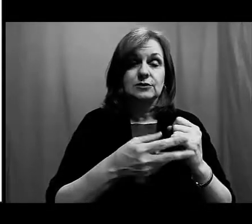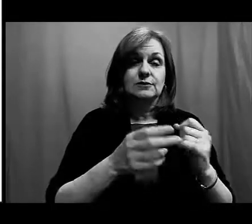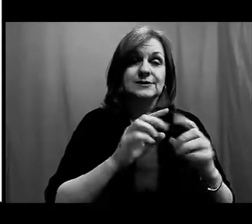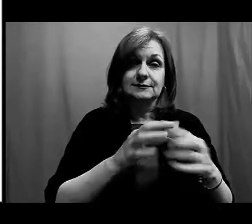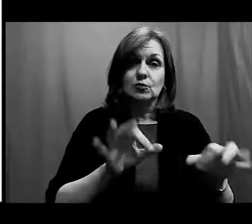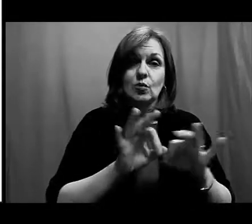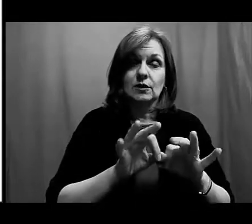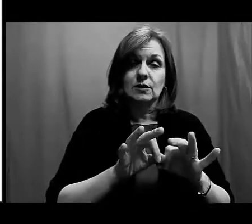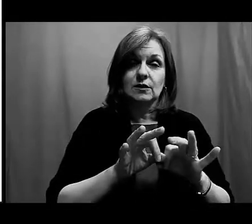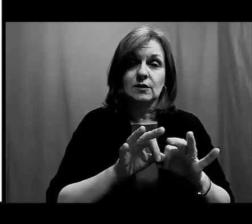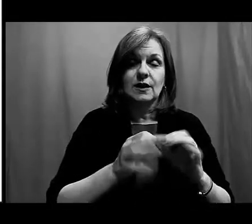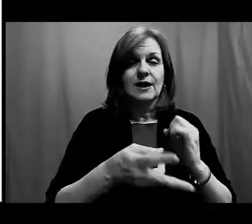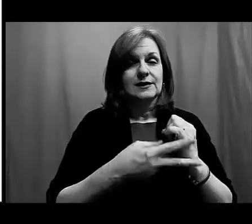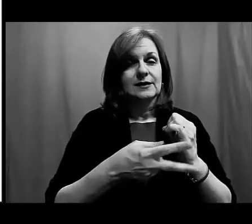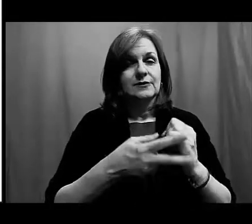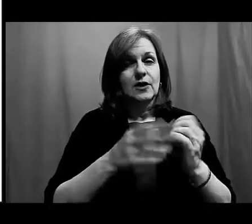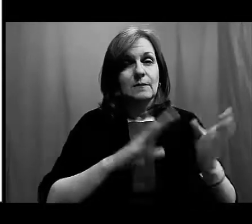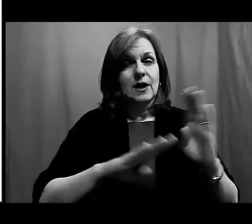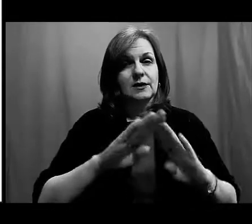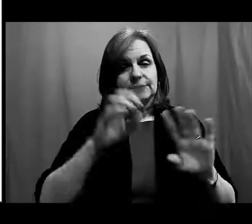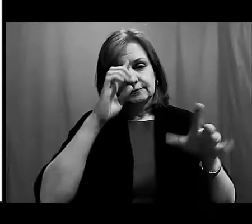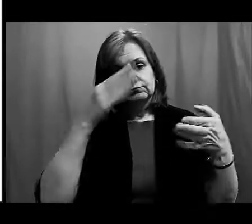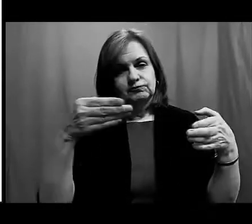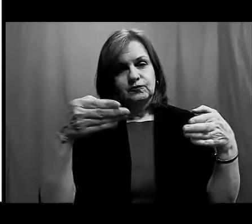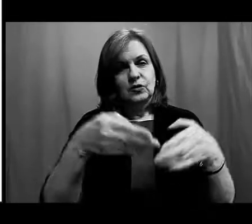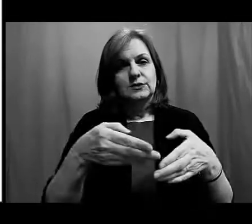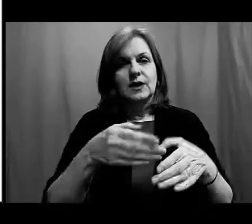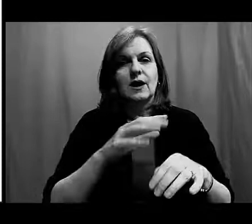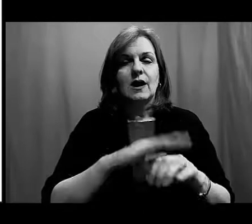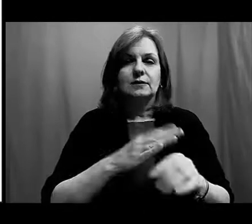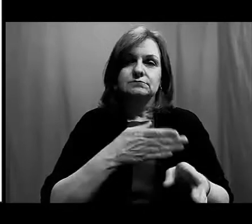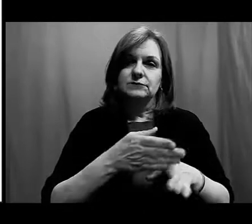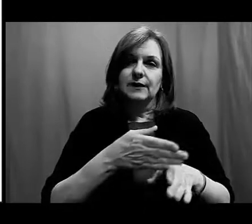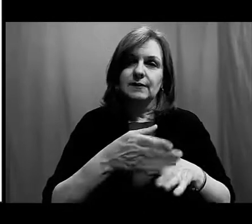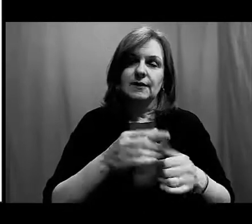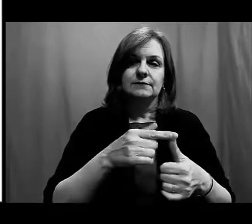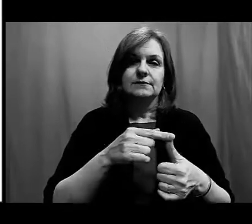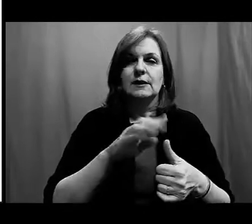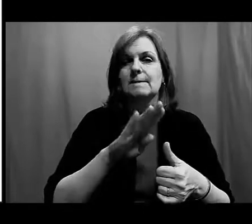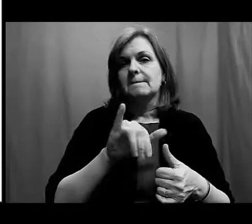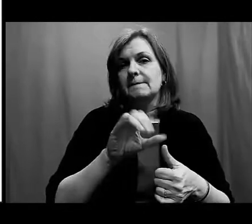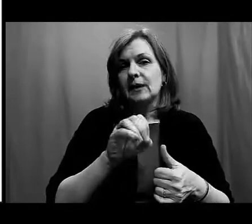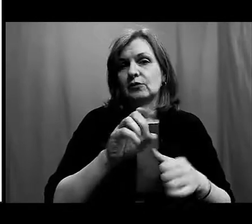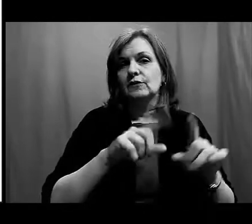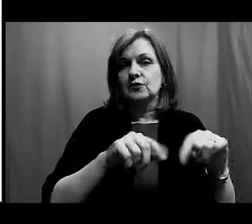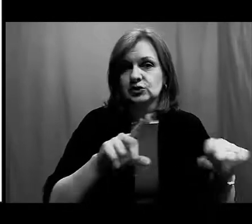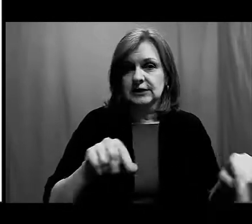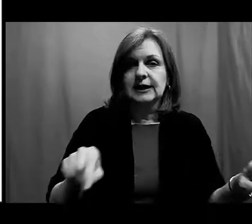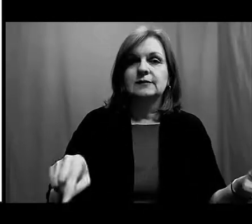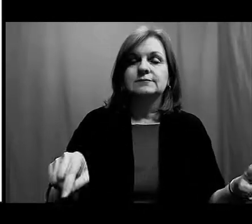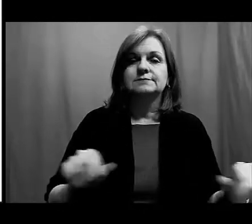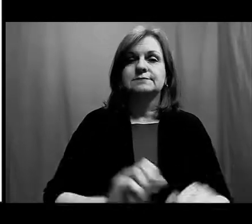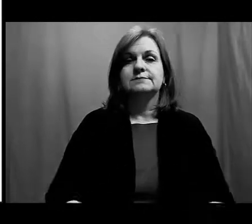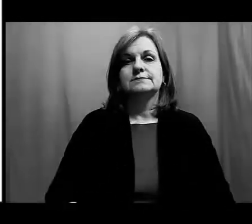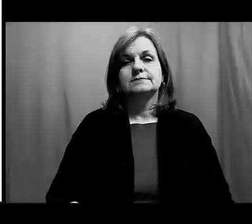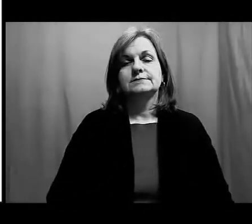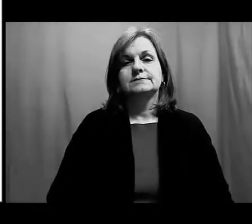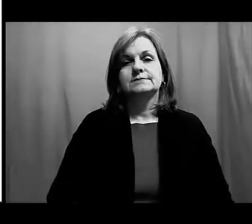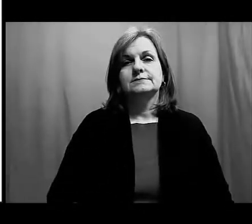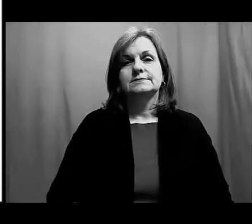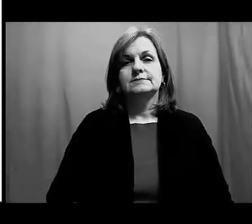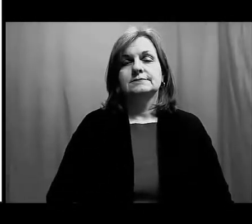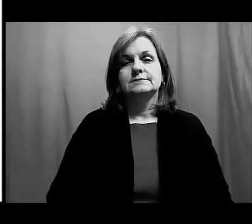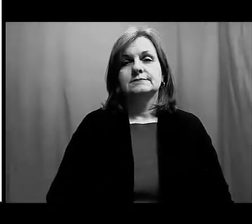important. Conservation biology is very goal-oriented, and by that I mean it's really focusing on biodiversity.